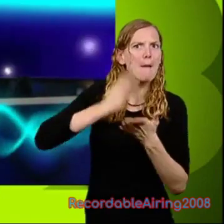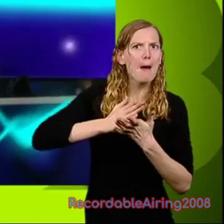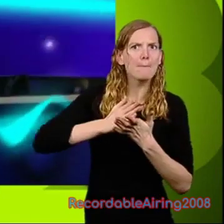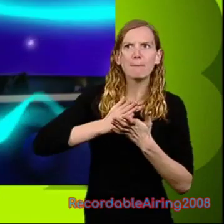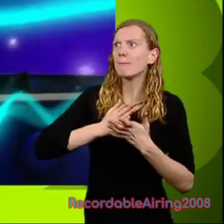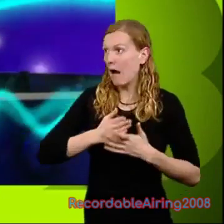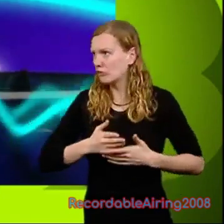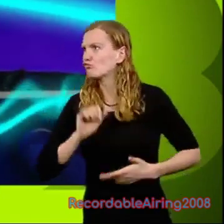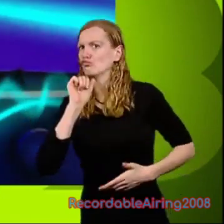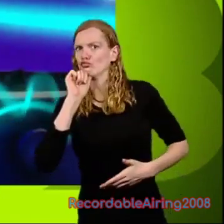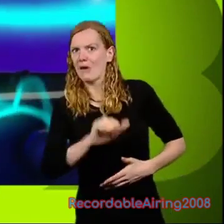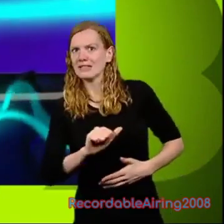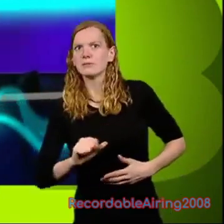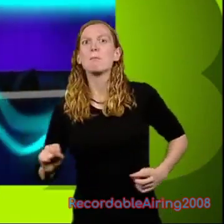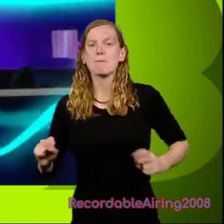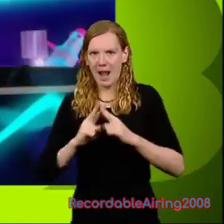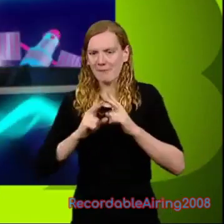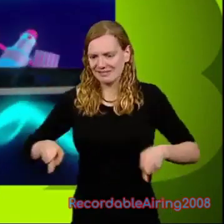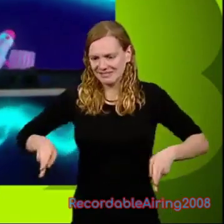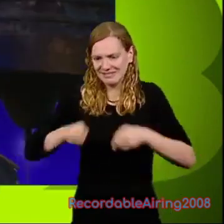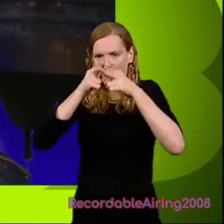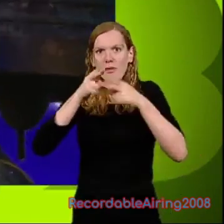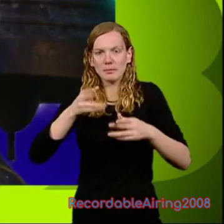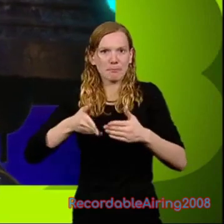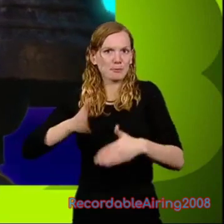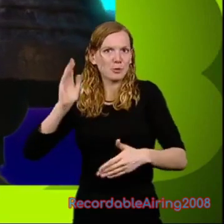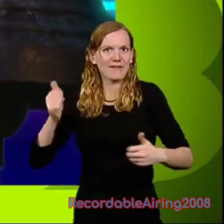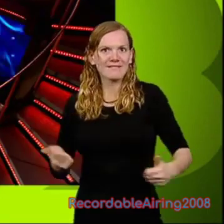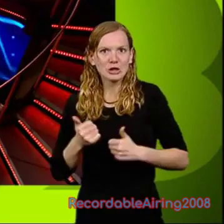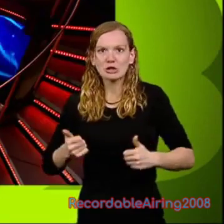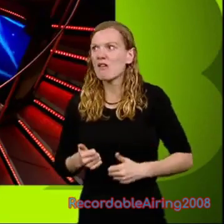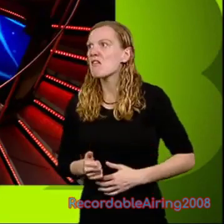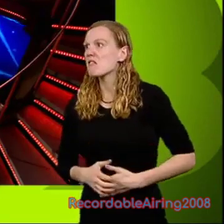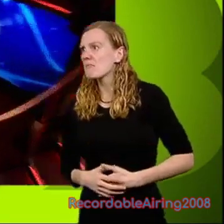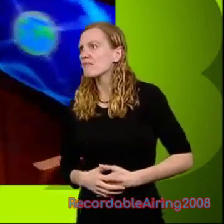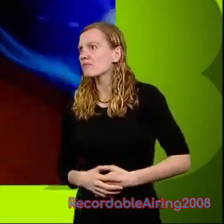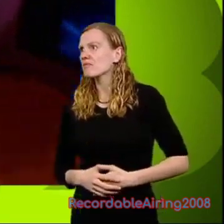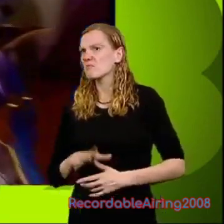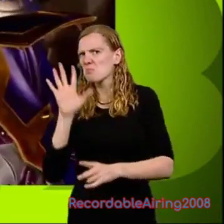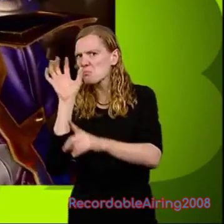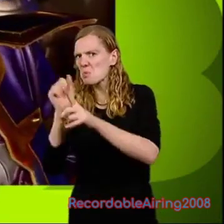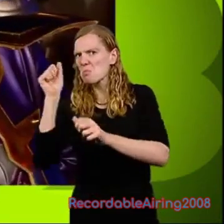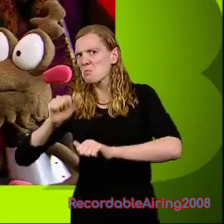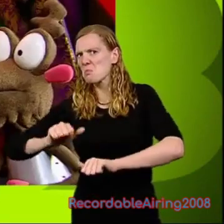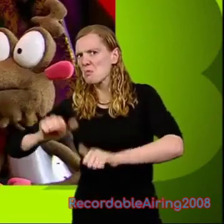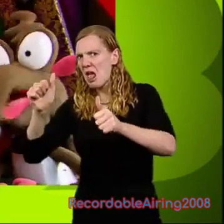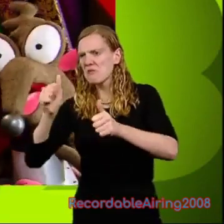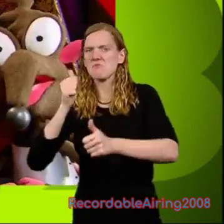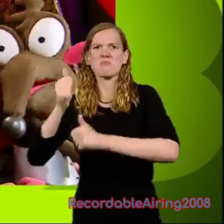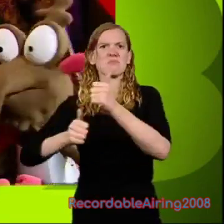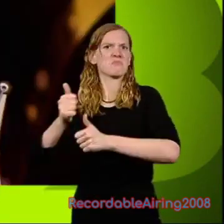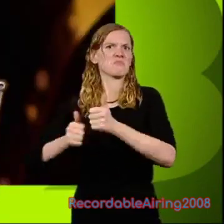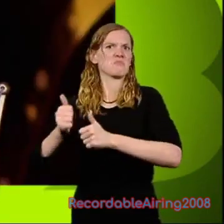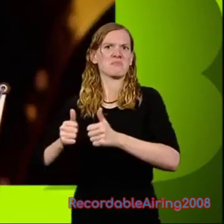Yes, it is! There's the tower! Well spotted, Tonk! Make haste, me hearties!